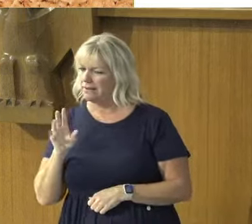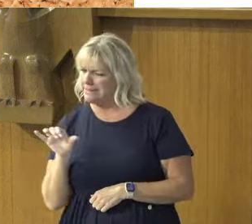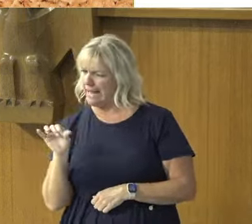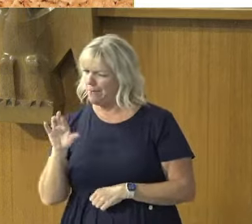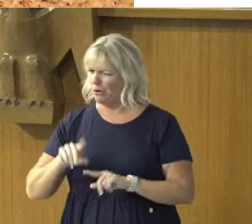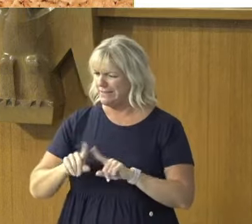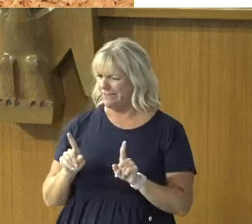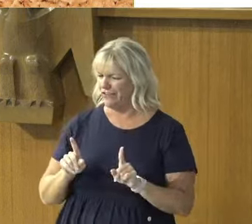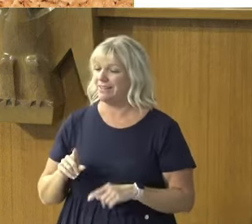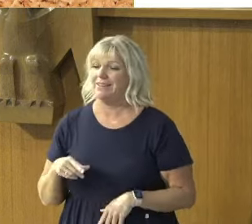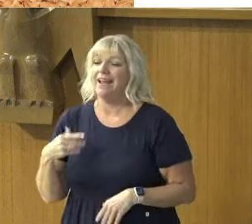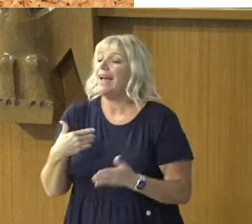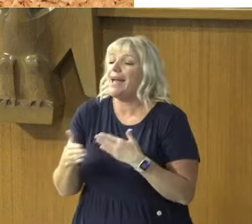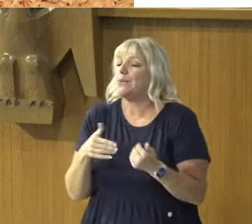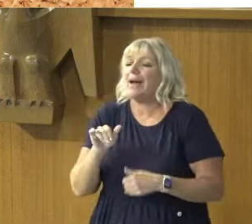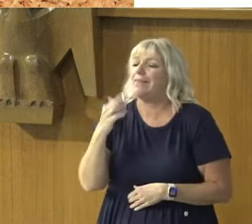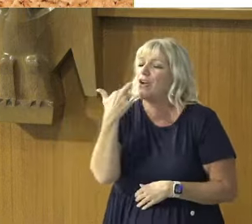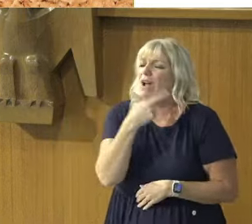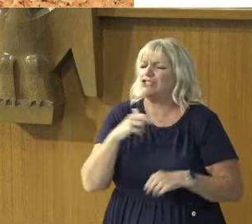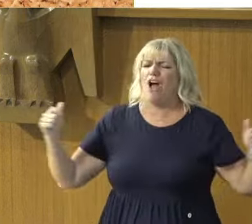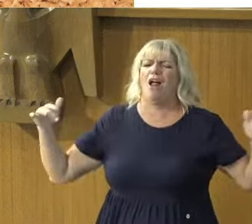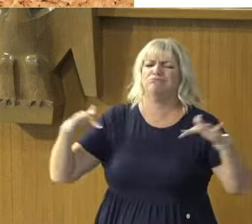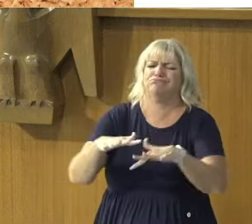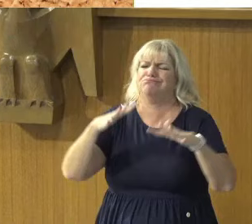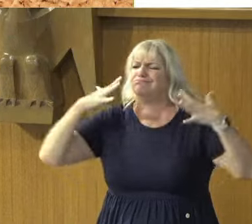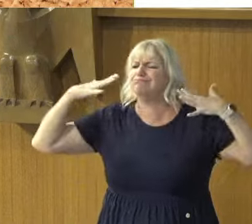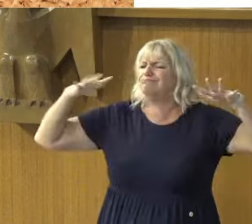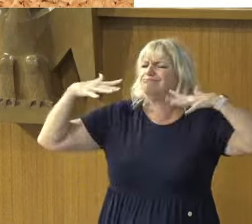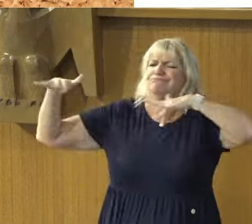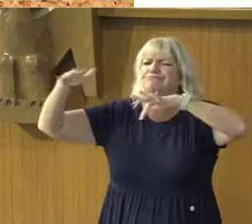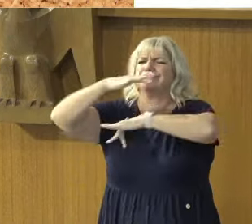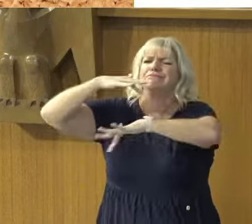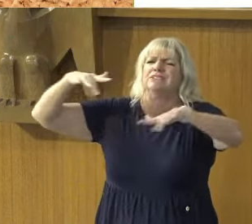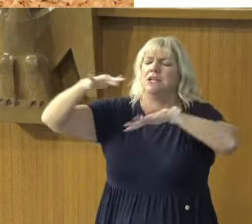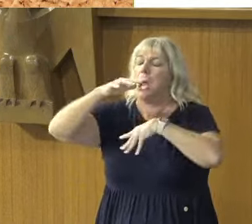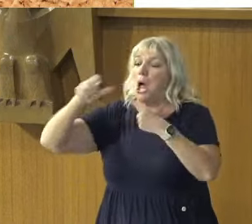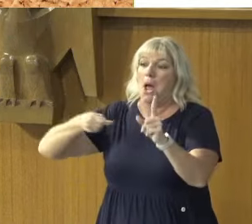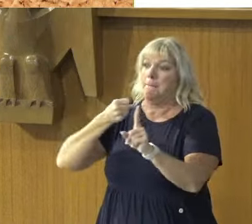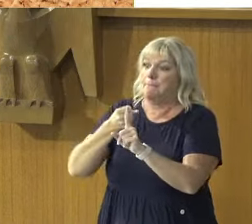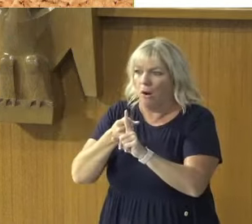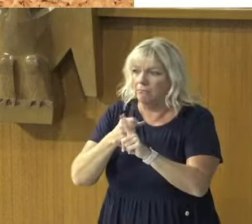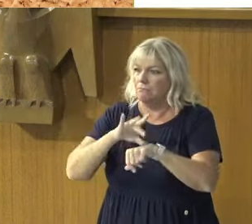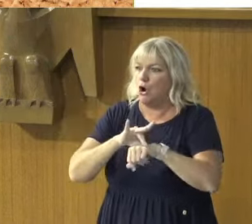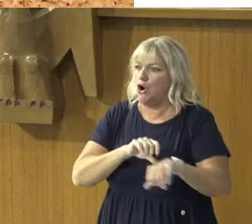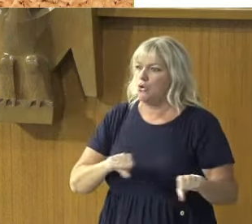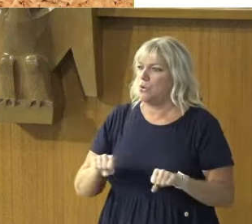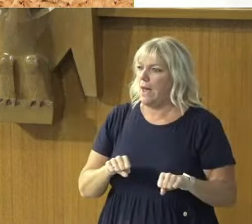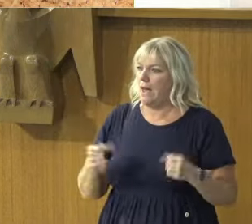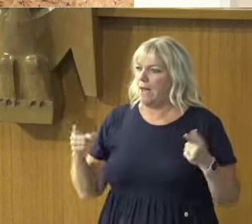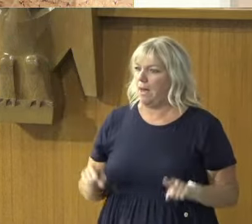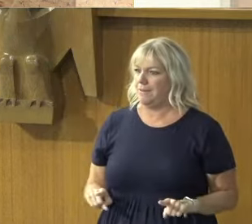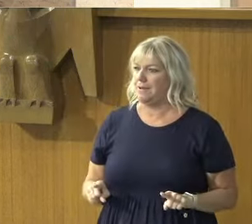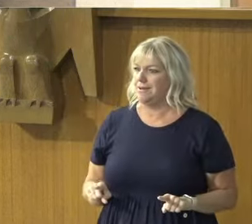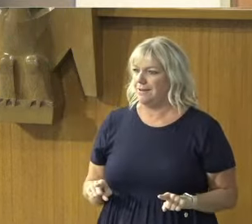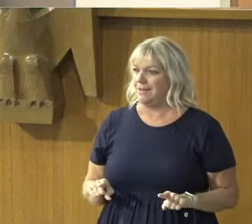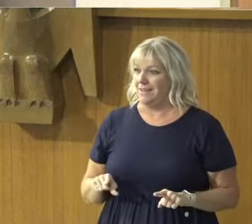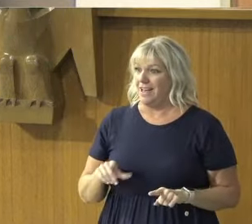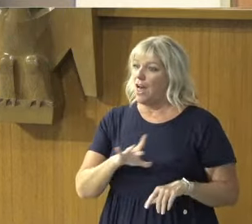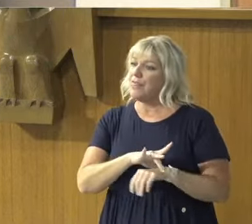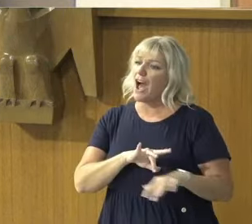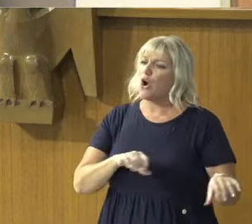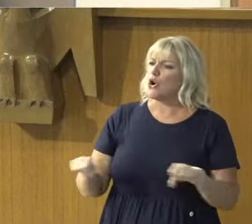The restaurant was crowded, and it was loud. And all of a sudden, there was an earthquake. It was the kind of